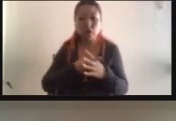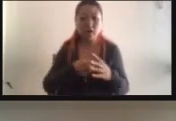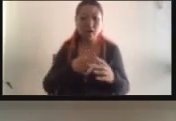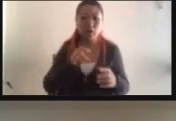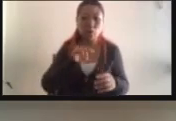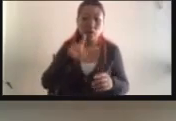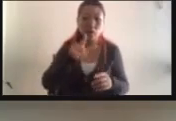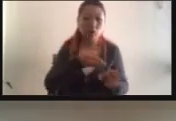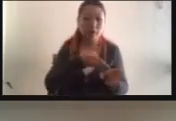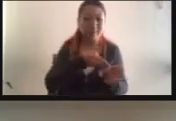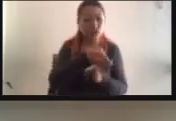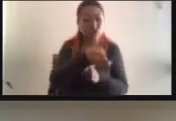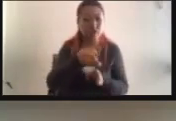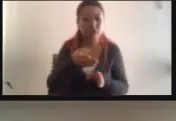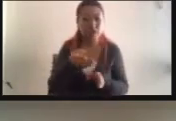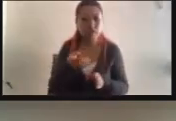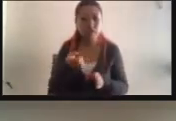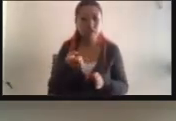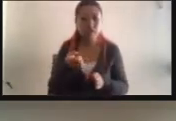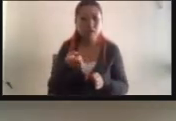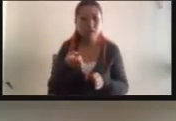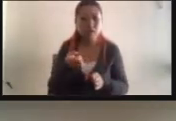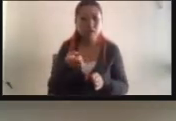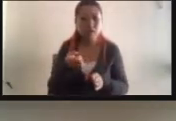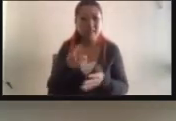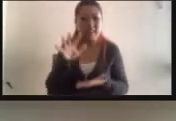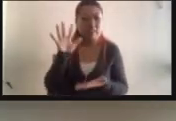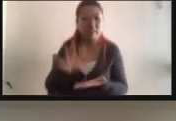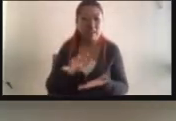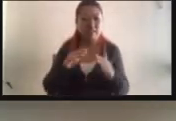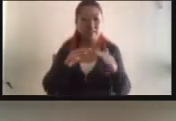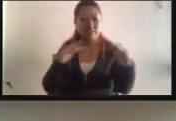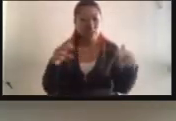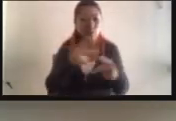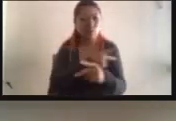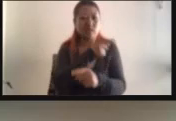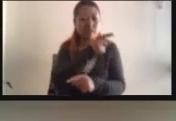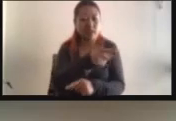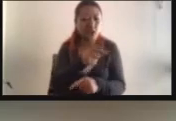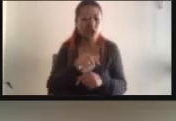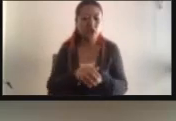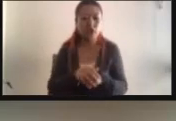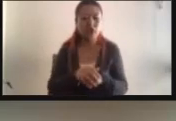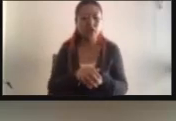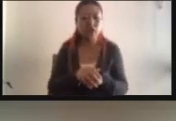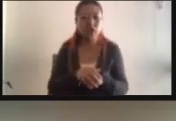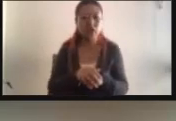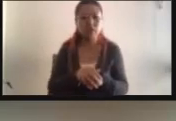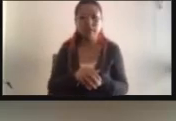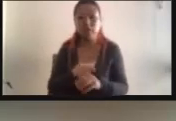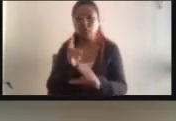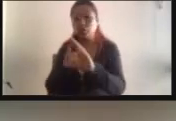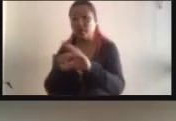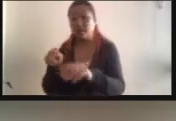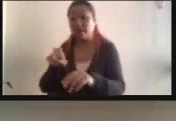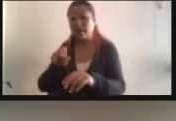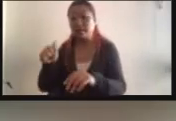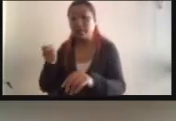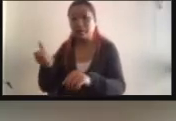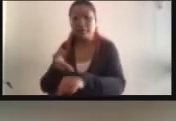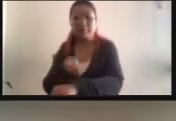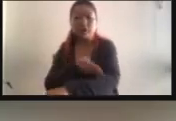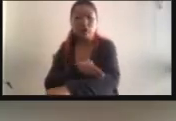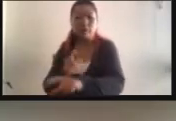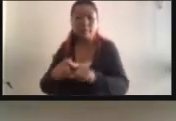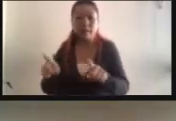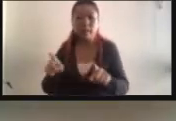was actually a little bit even less diverse over there. Coming to NASA, it was a little bit better, but I